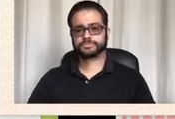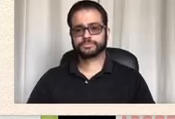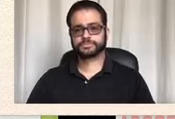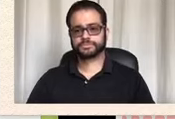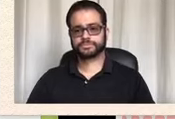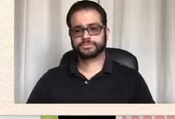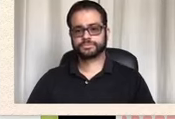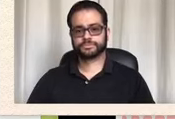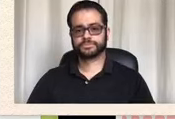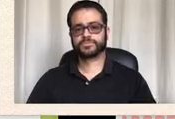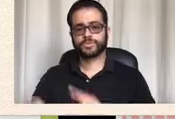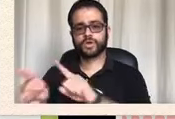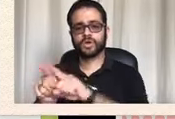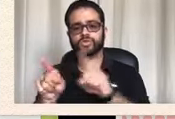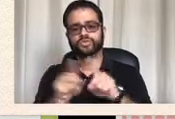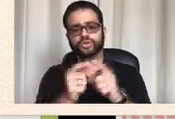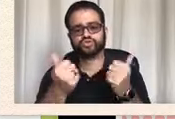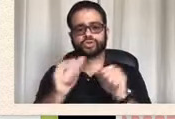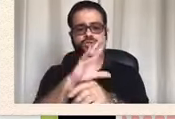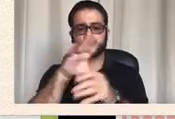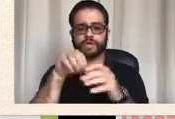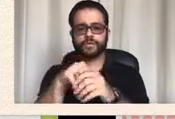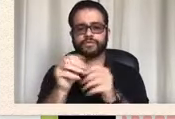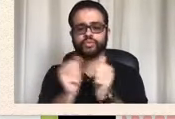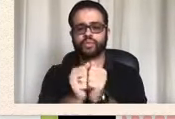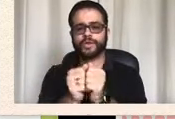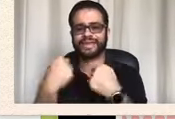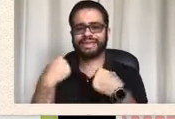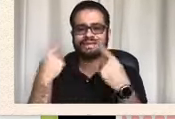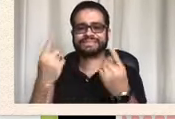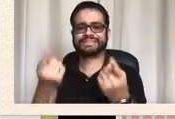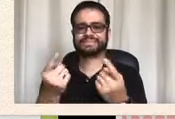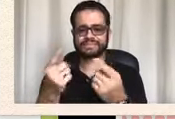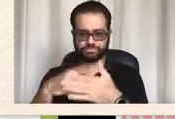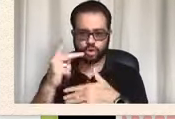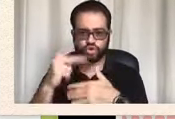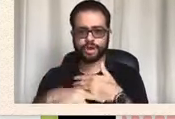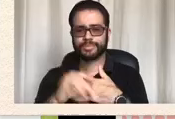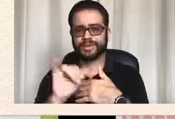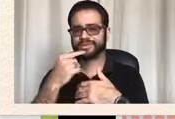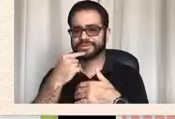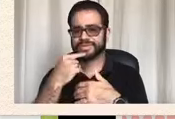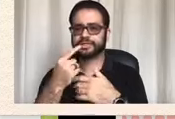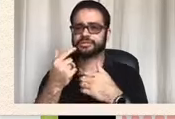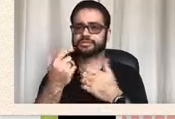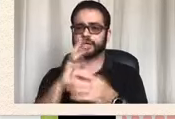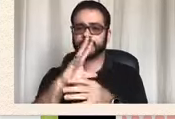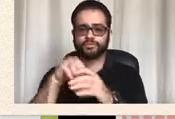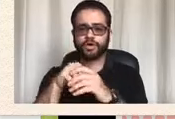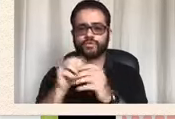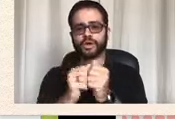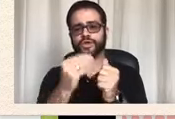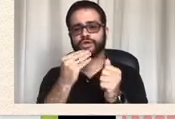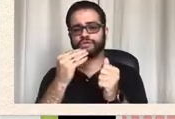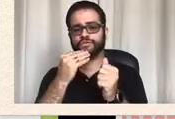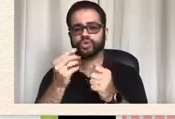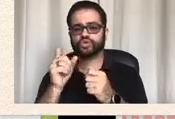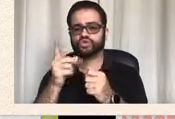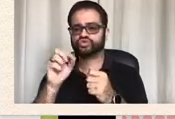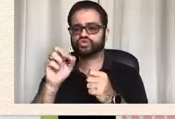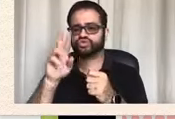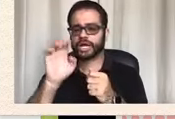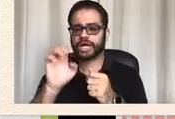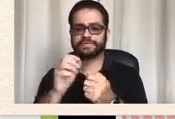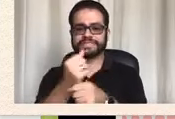with existing programs. Like I said, get involved with a food drive, Salvation Army. I know that